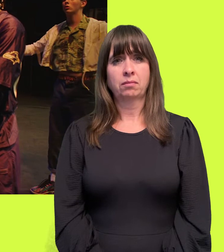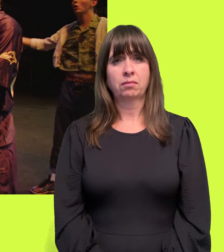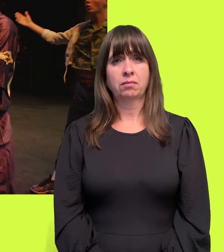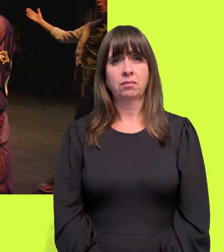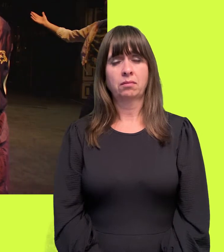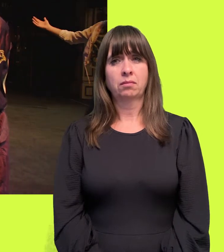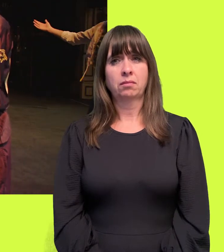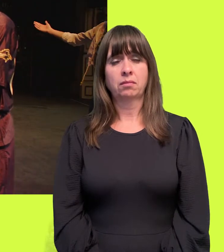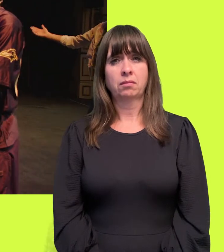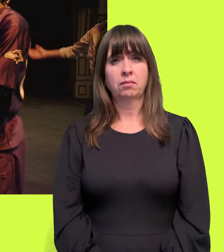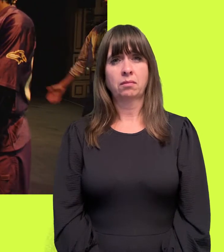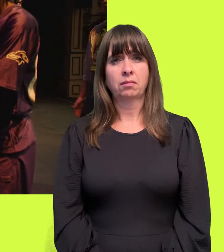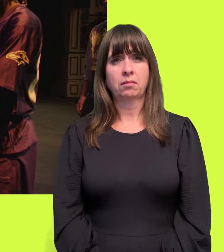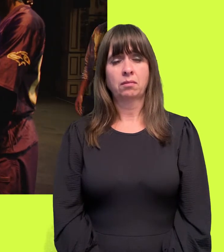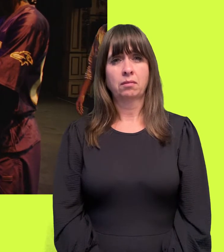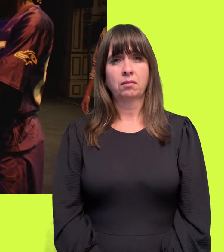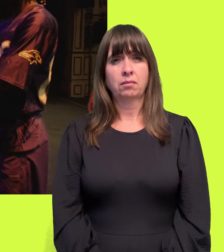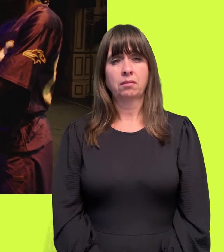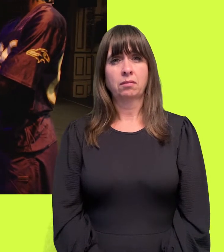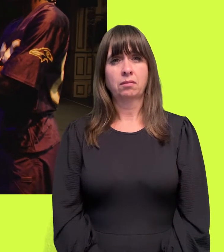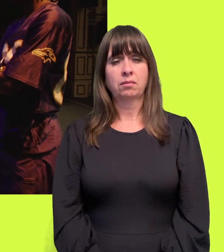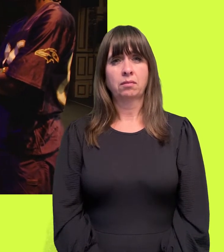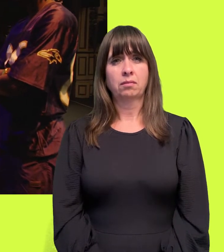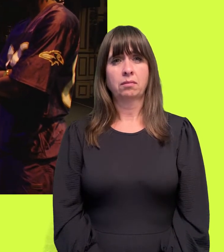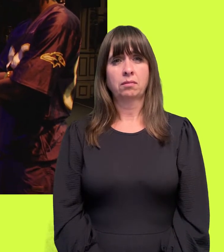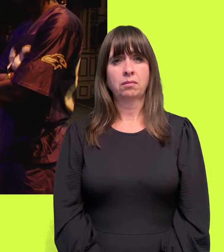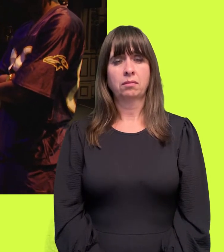messages from then. God, what now? It's me.